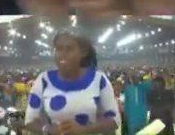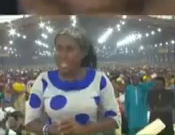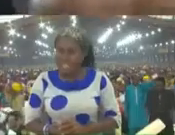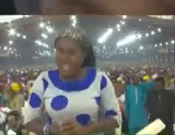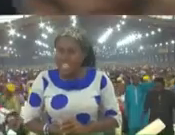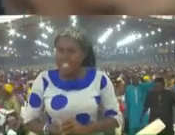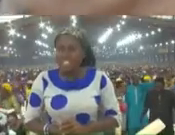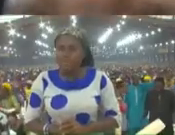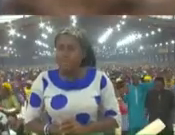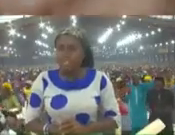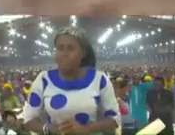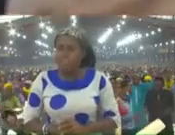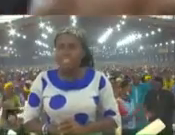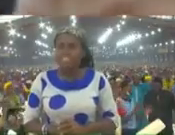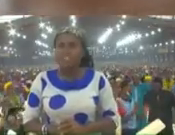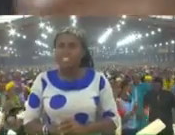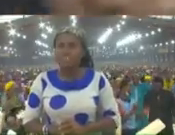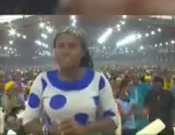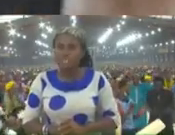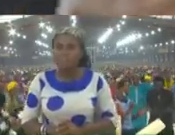My sun must rise again.